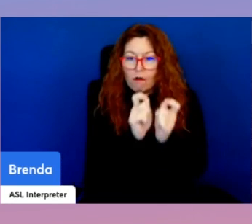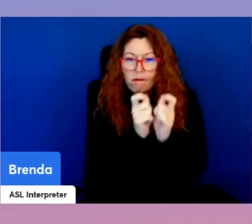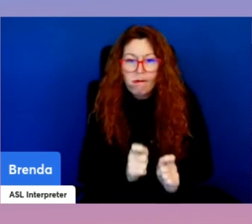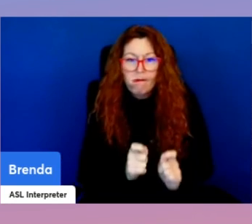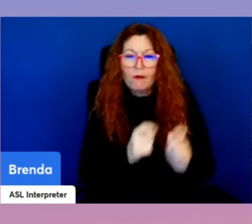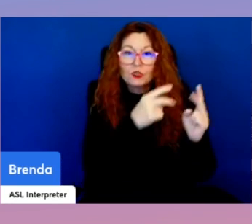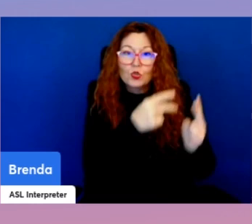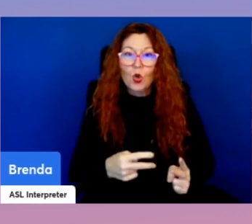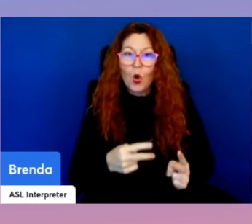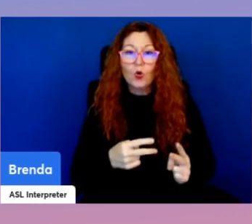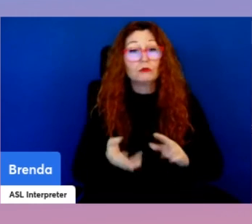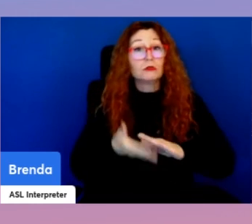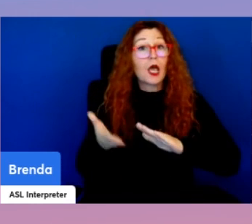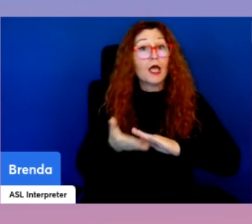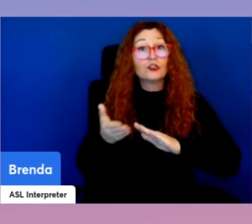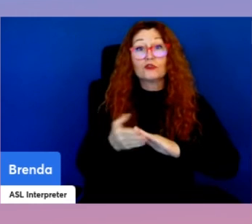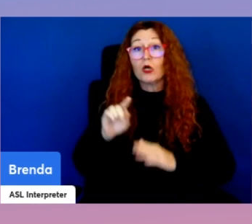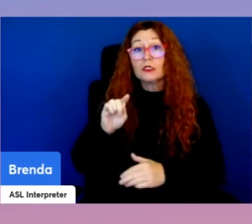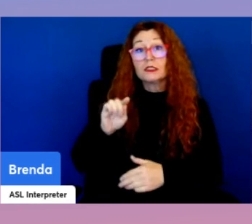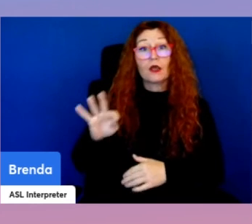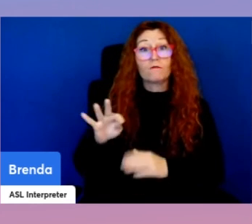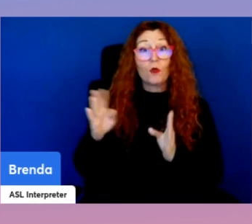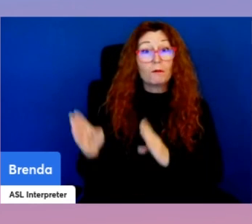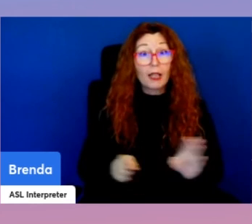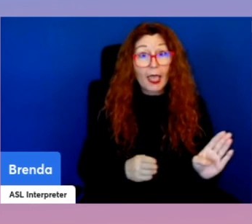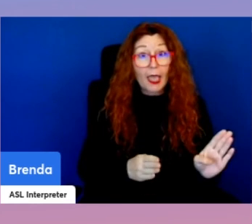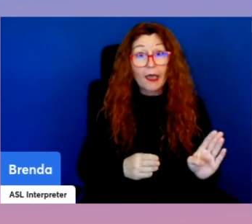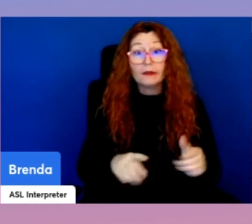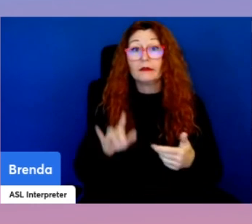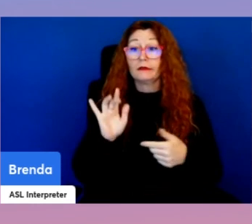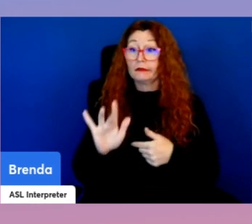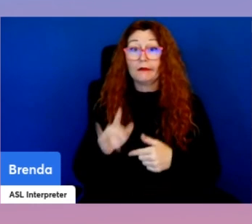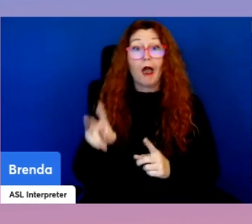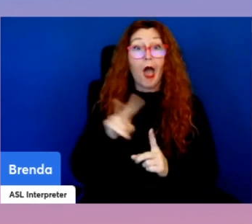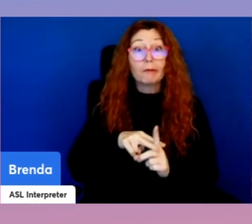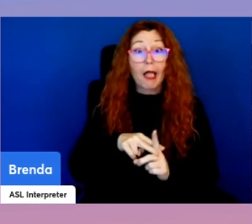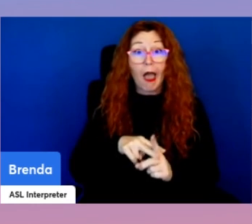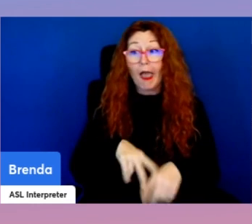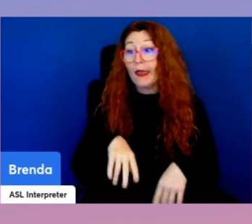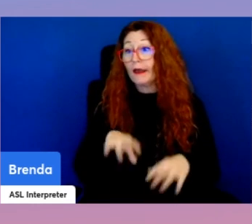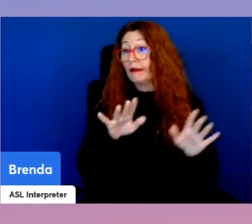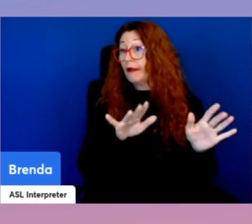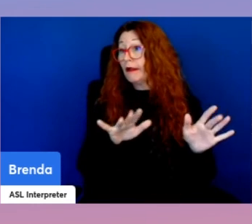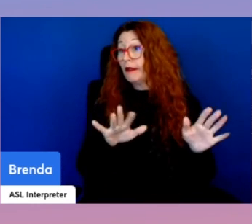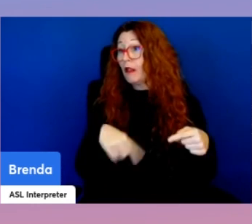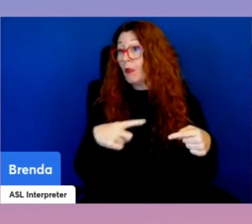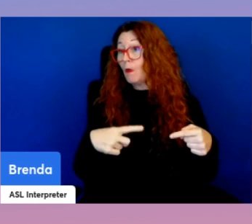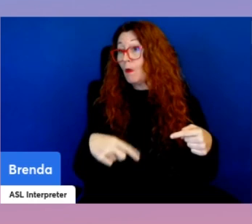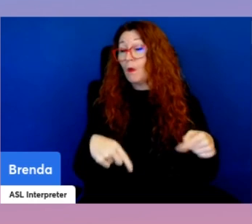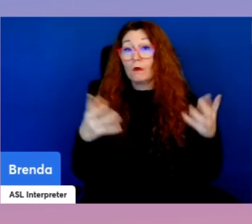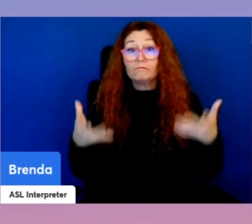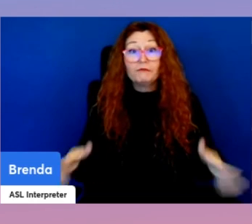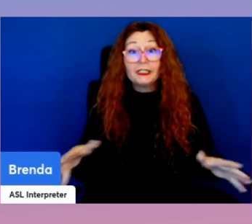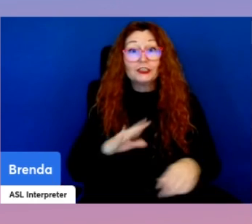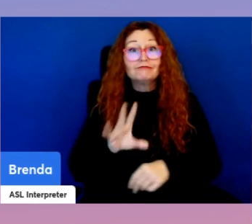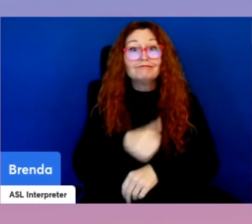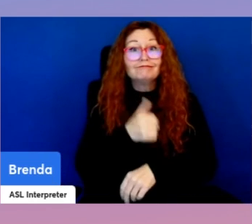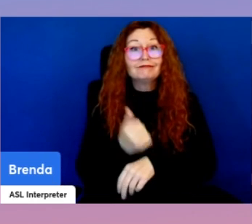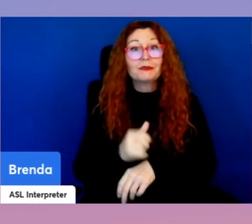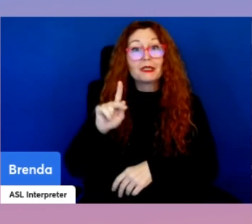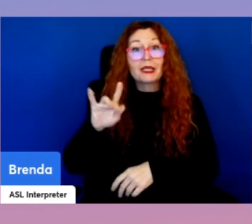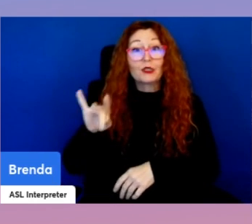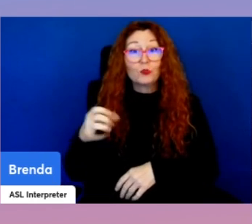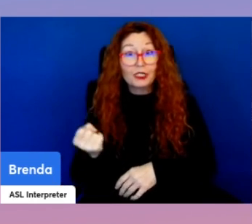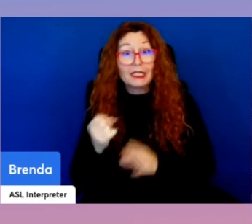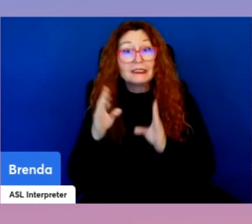can just run Terraform apply on, and then run Terraform apply. And then once that's done, I've set up the Kubernetes plan and apply as